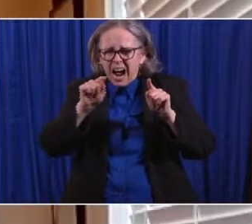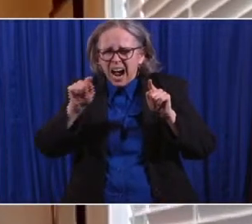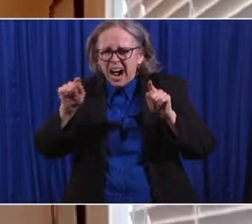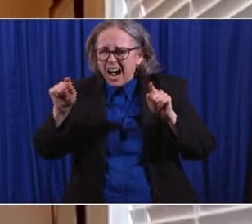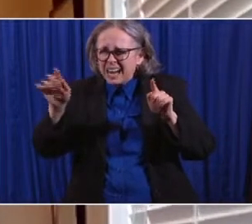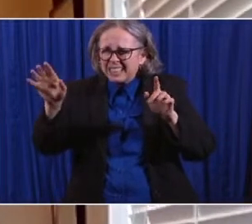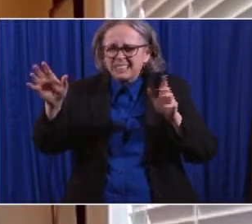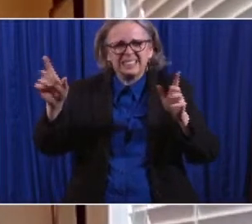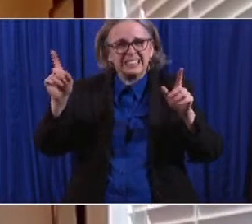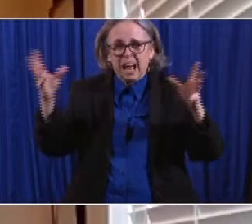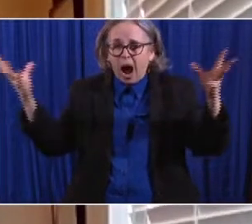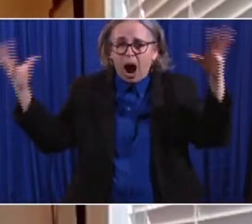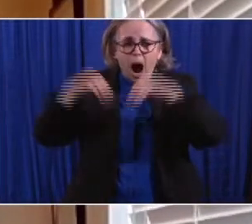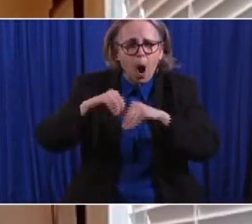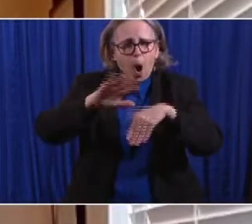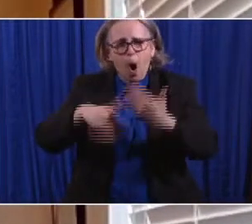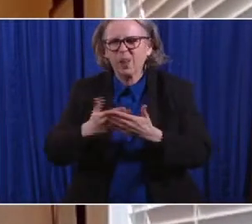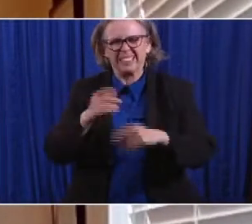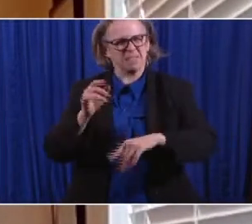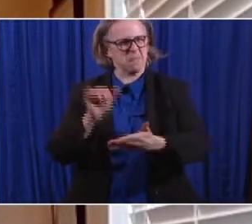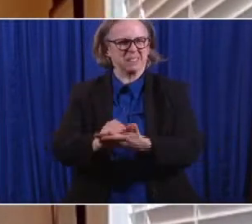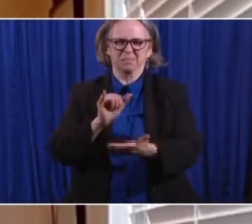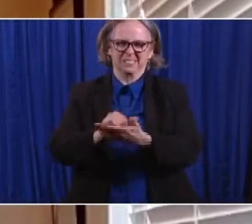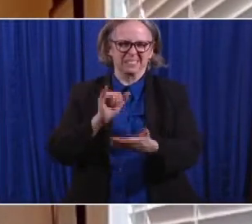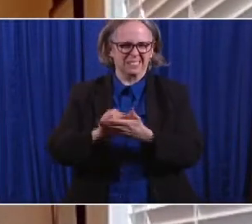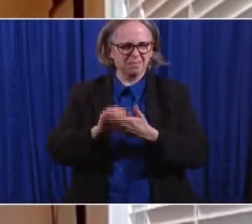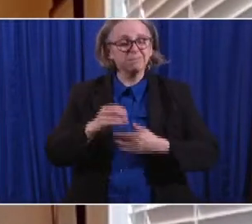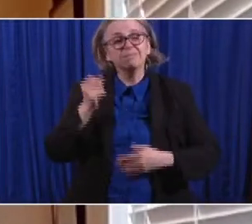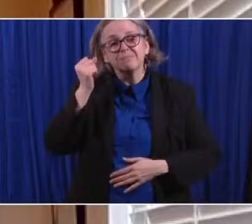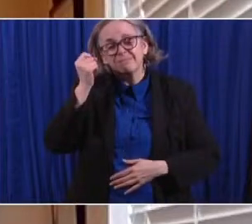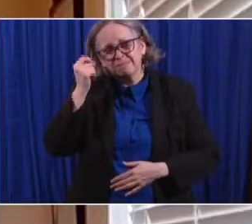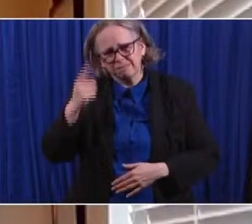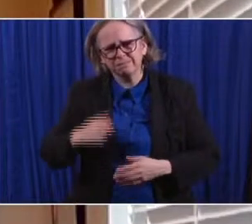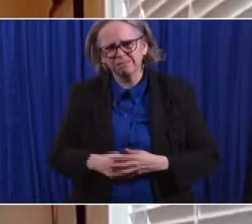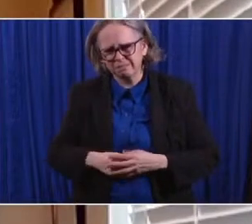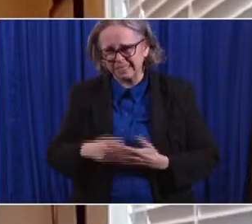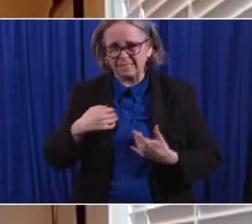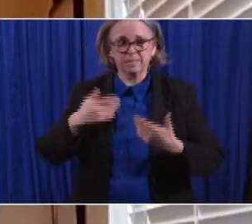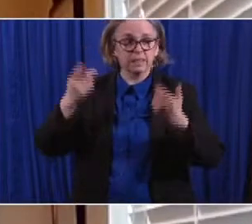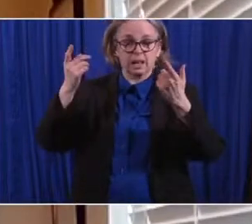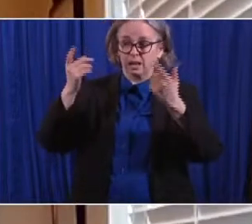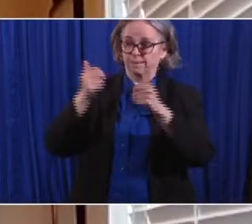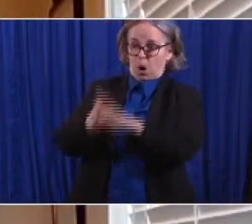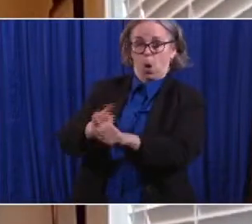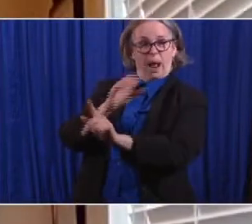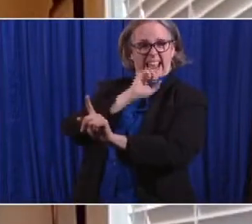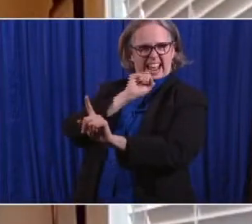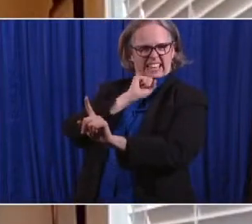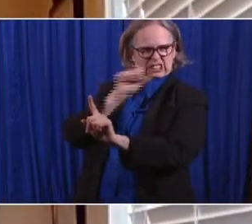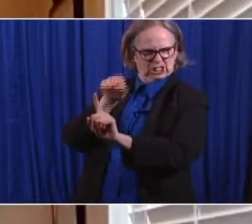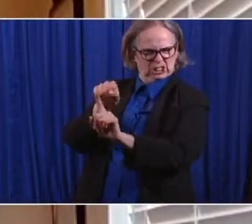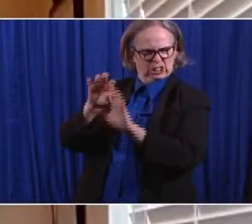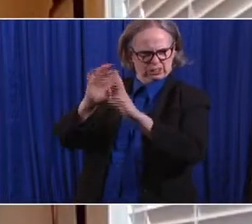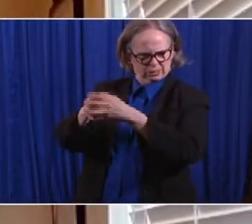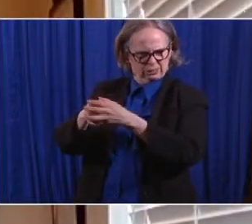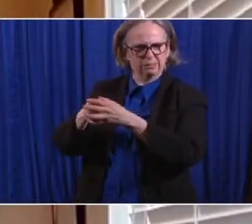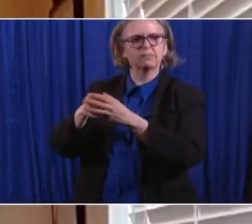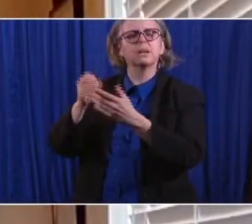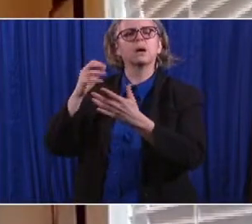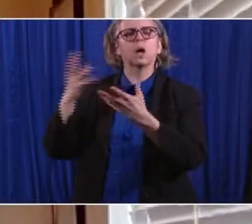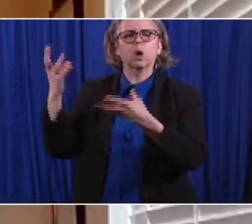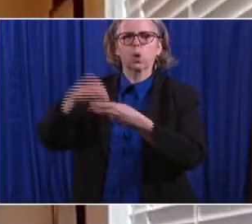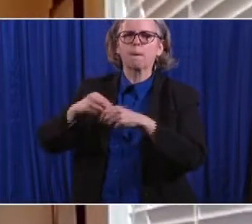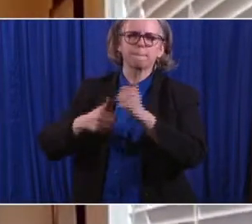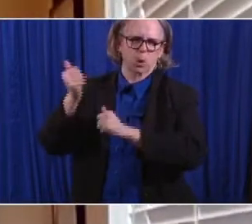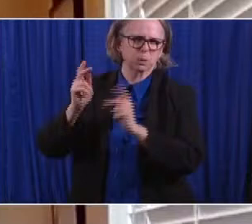an age-based cutoff, we know that we are accounting for most of those people in many circumstances. So